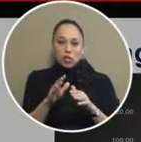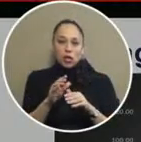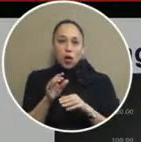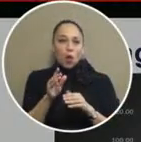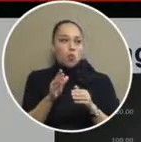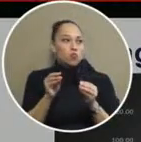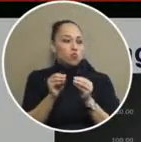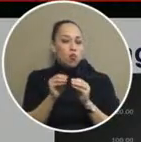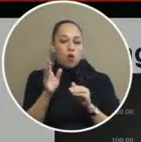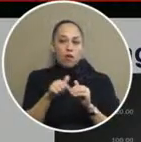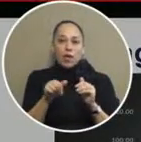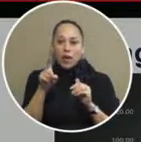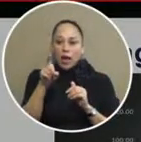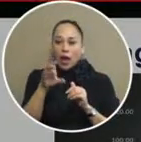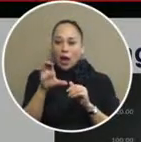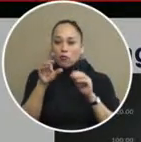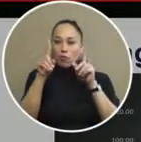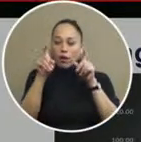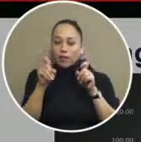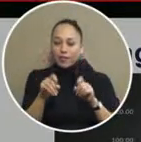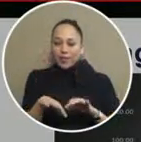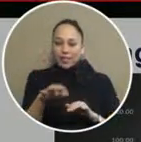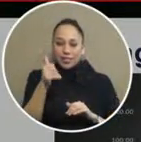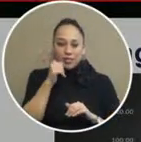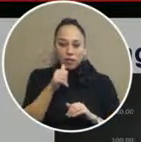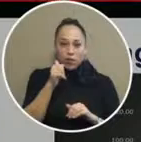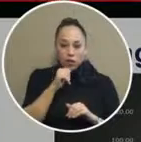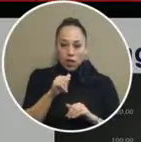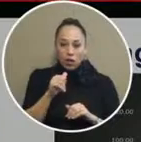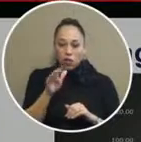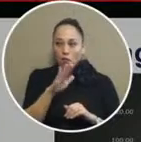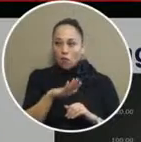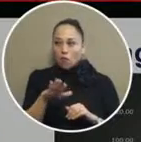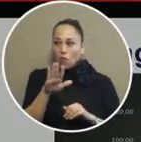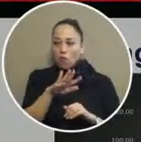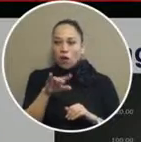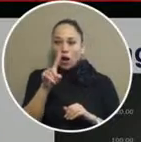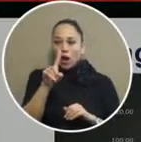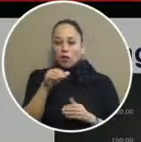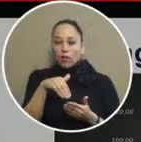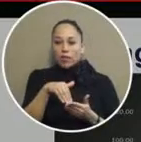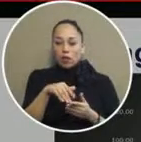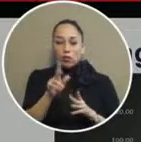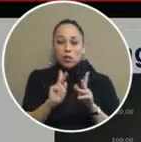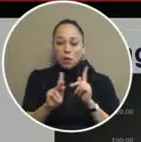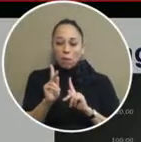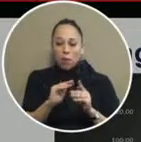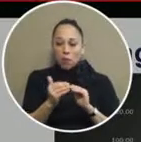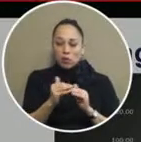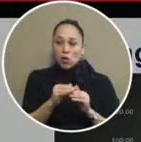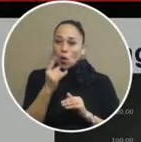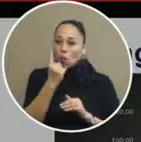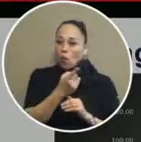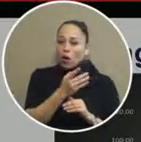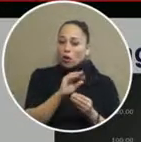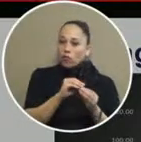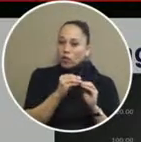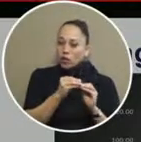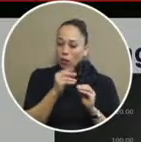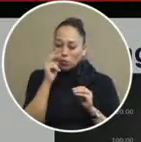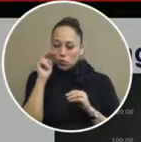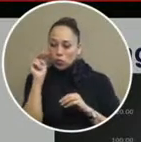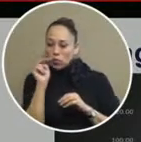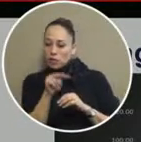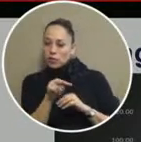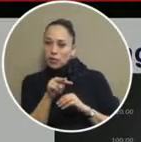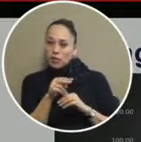100 tests per day per 100,000 population. One indicator that we're also looking at